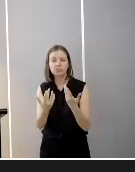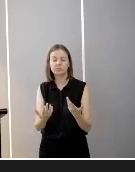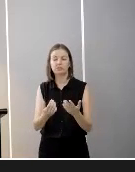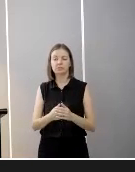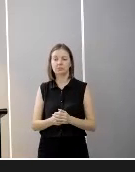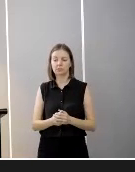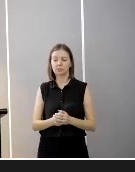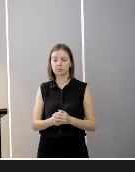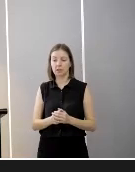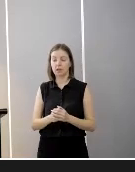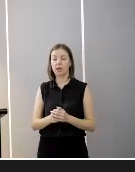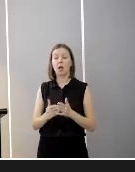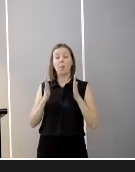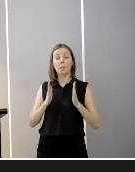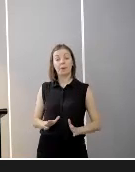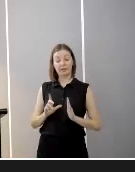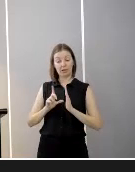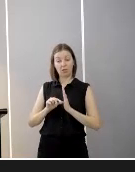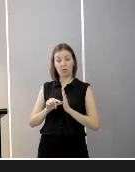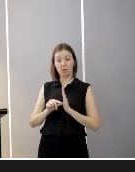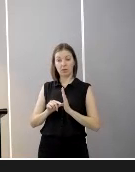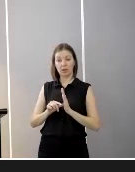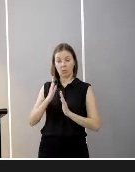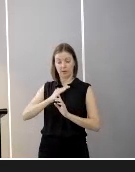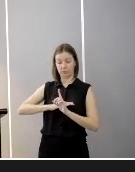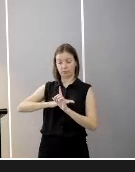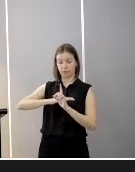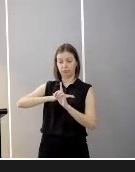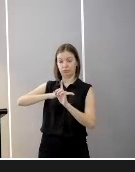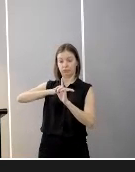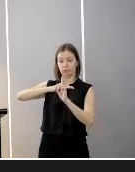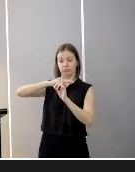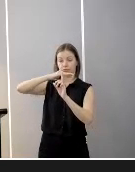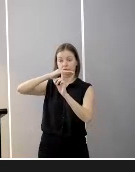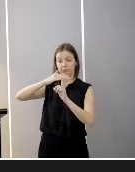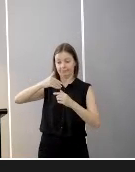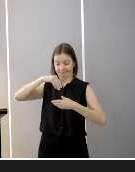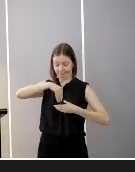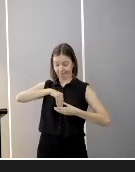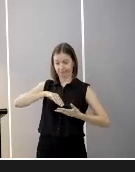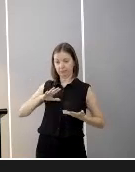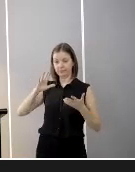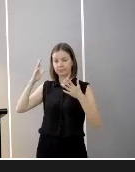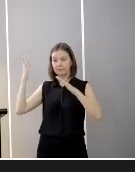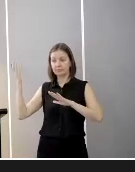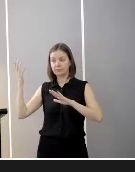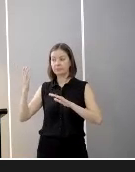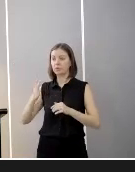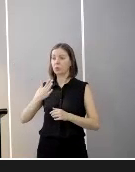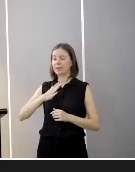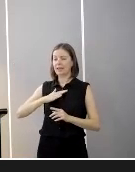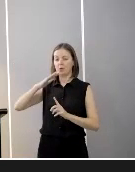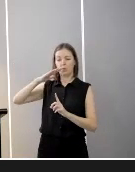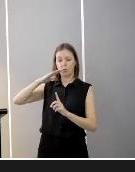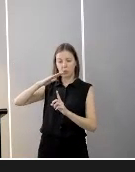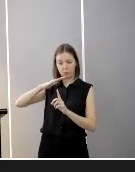clock issue, we know that rising temperature also disrupts our body clock. So we need to have a kind of drop in